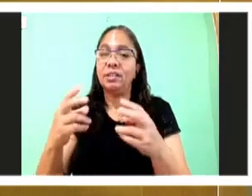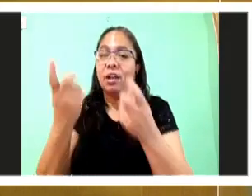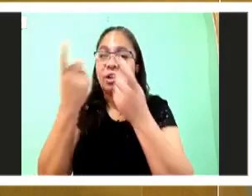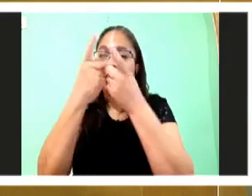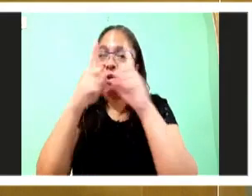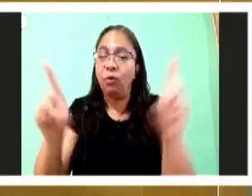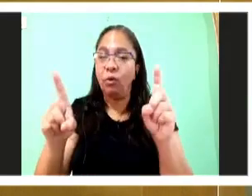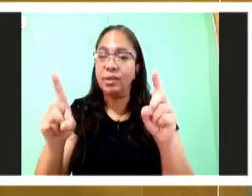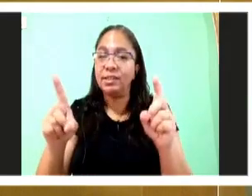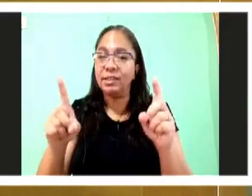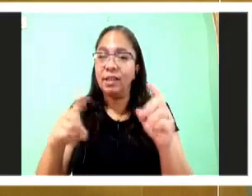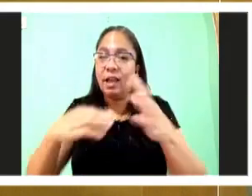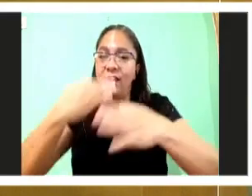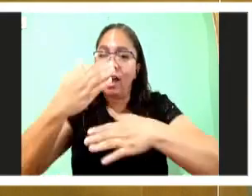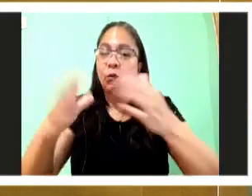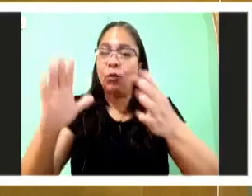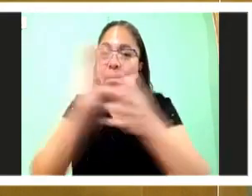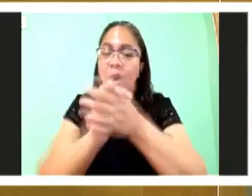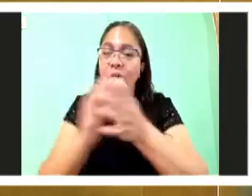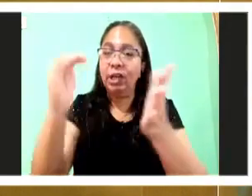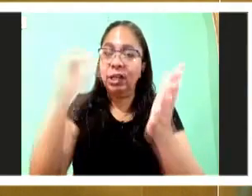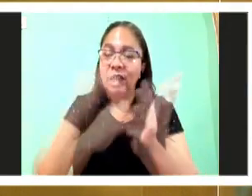remarries